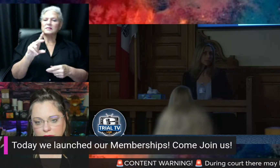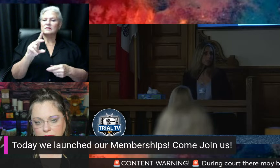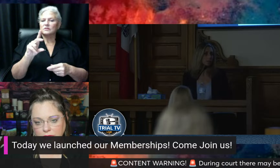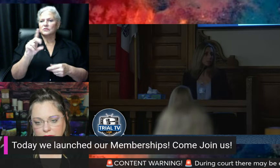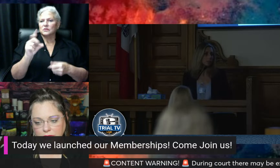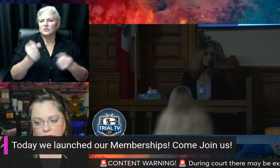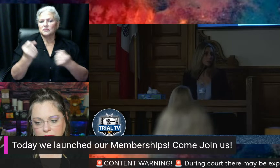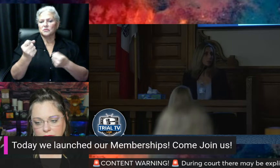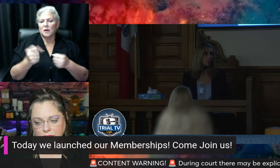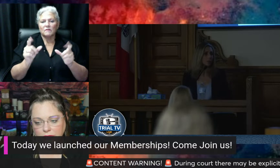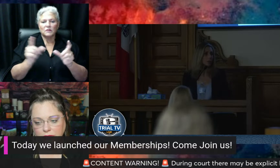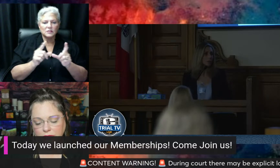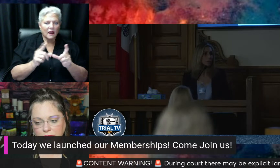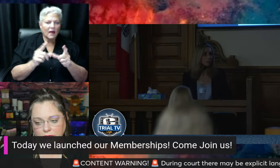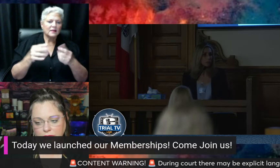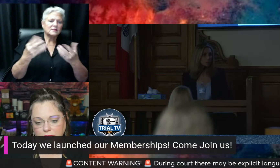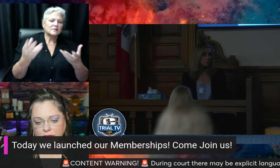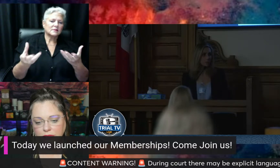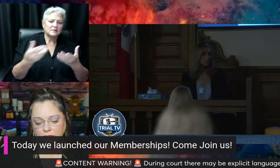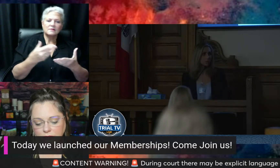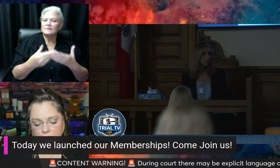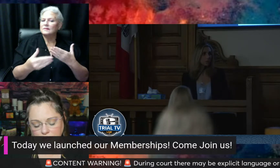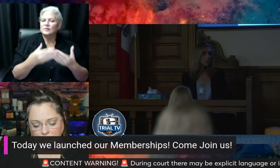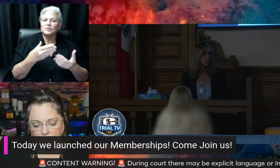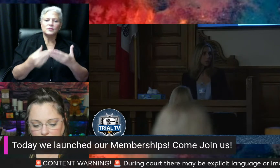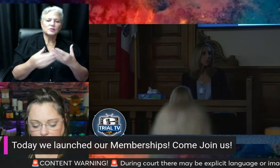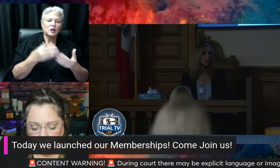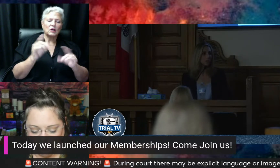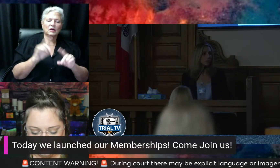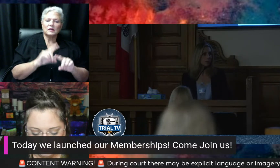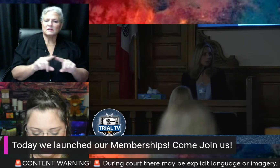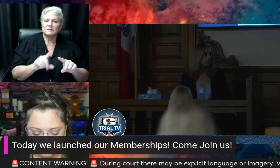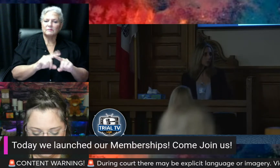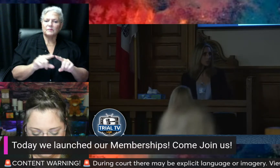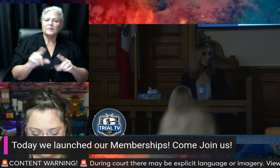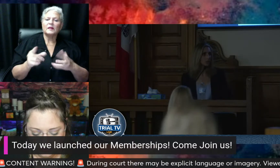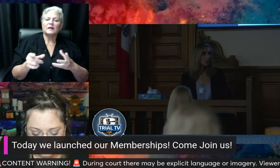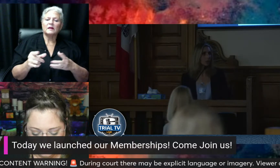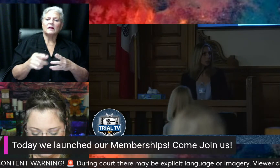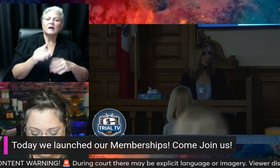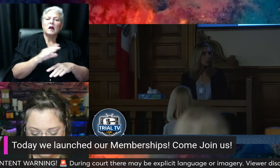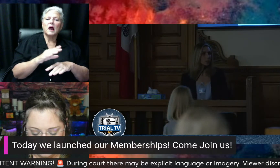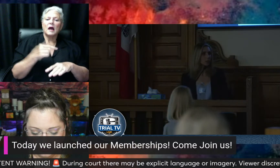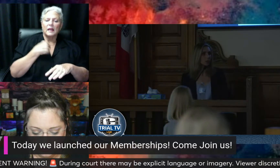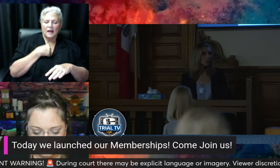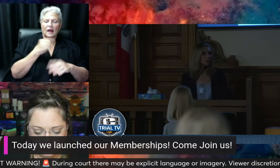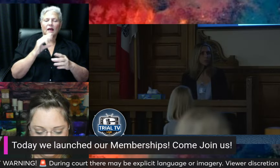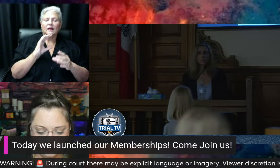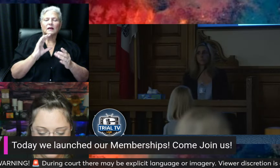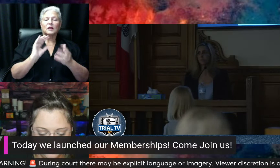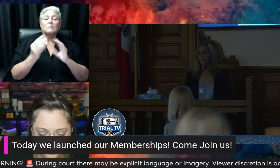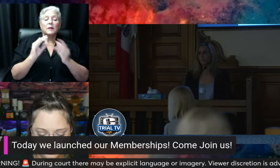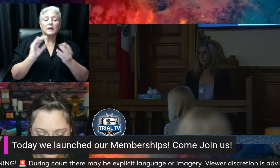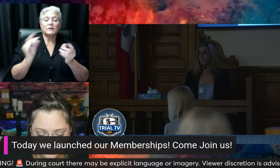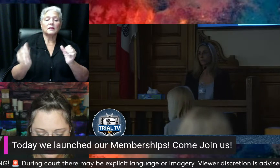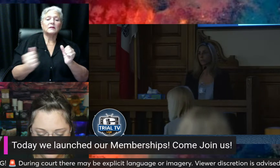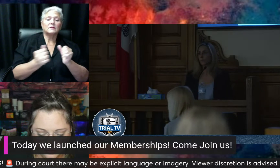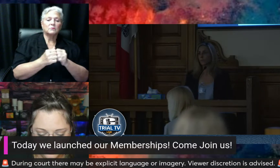an identification photo, which I compared to her driver's license photo. Her driver's license came with her to